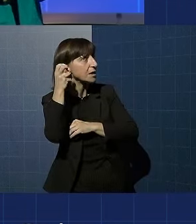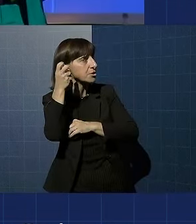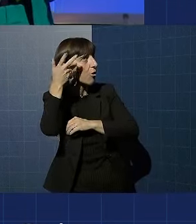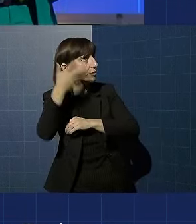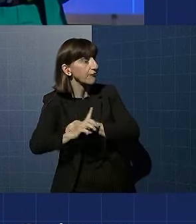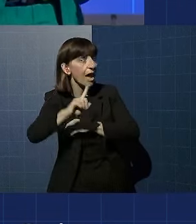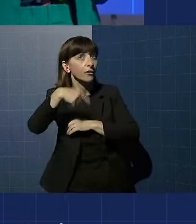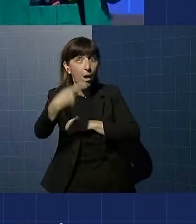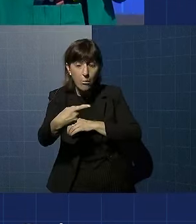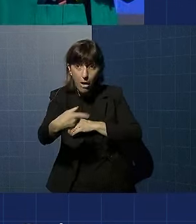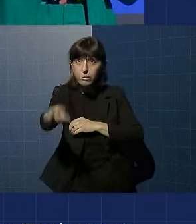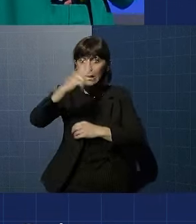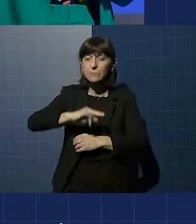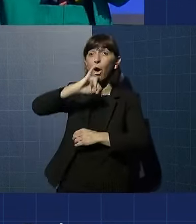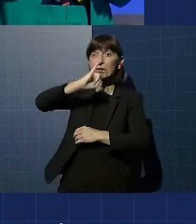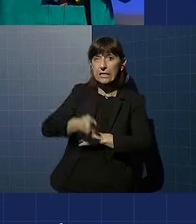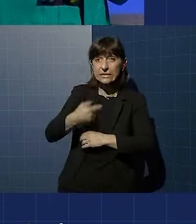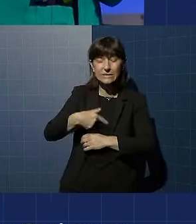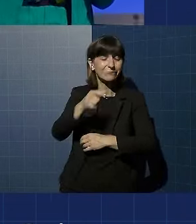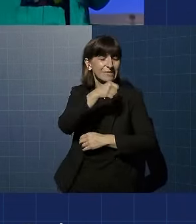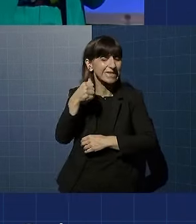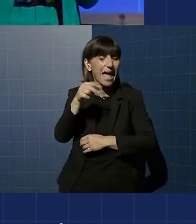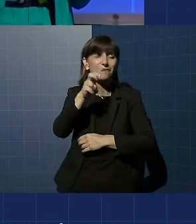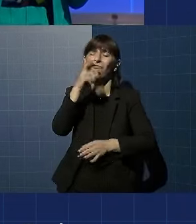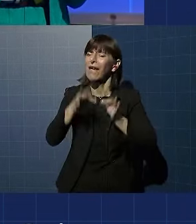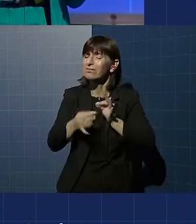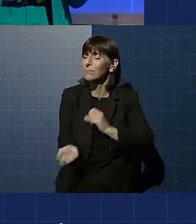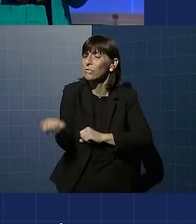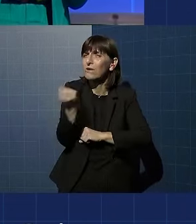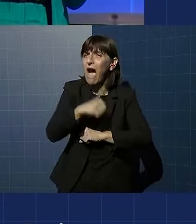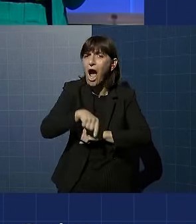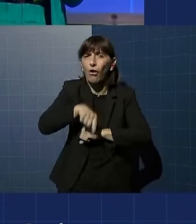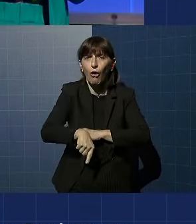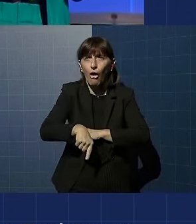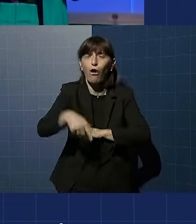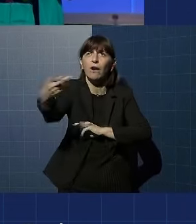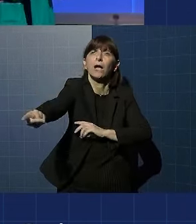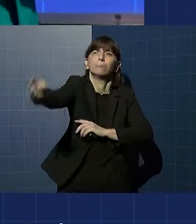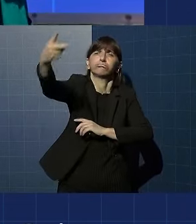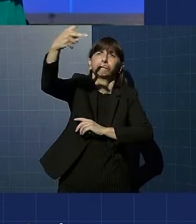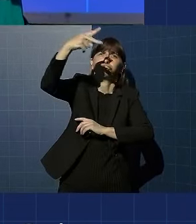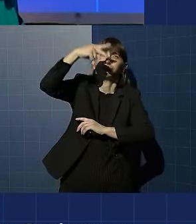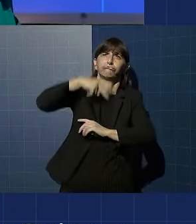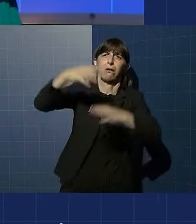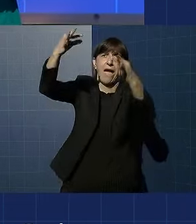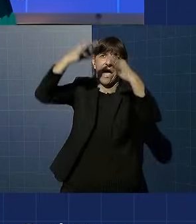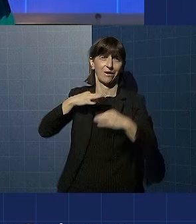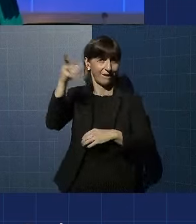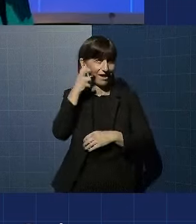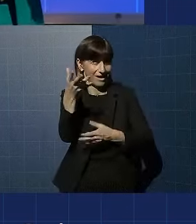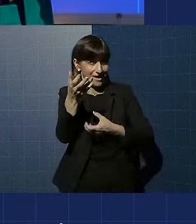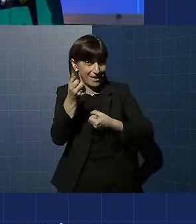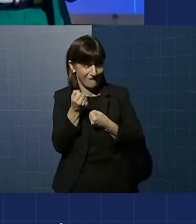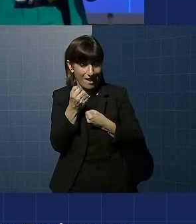is 40 minutes before we can just ask one simple yes or no question. So astronauts need to be